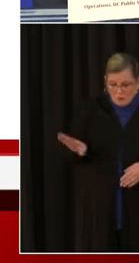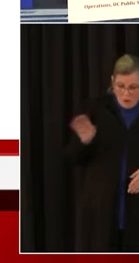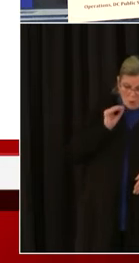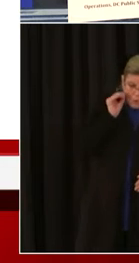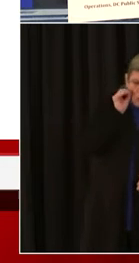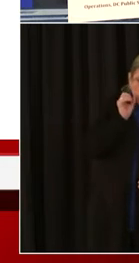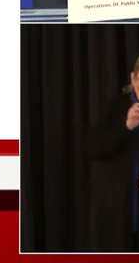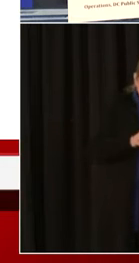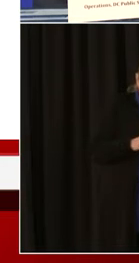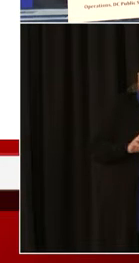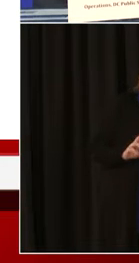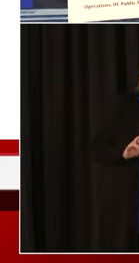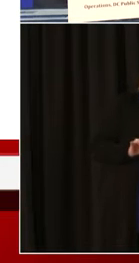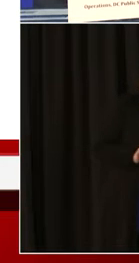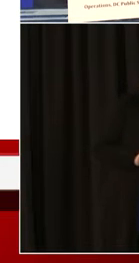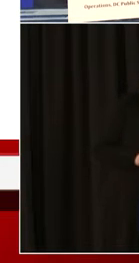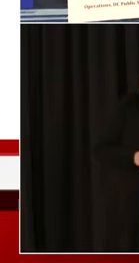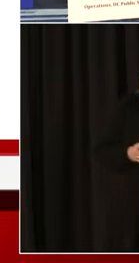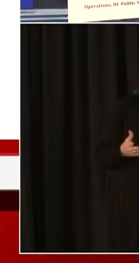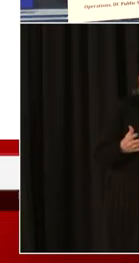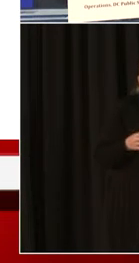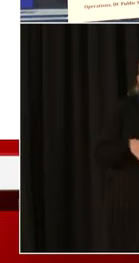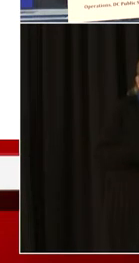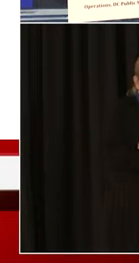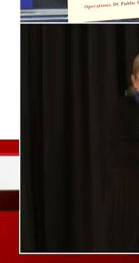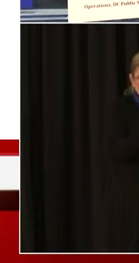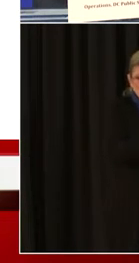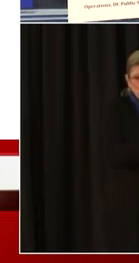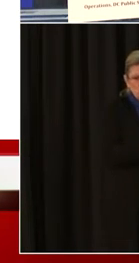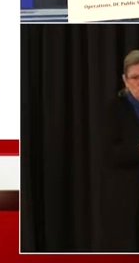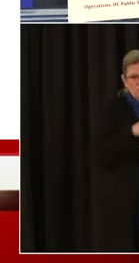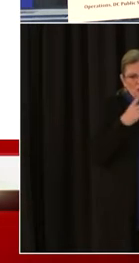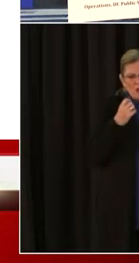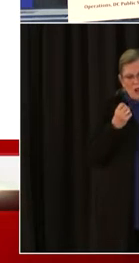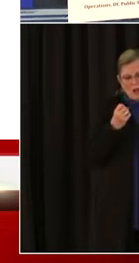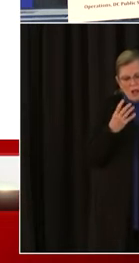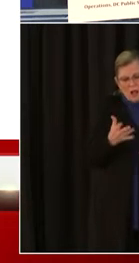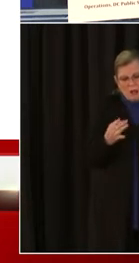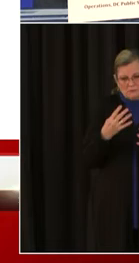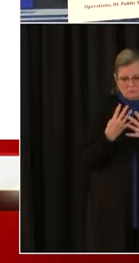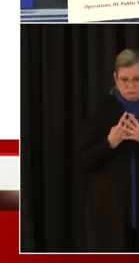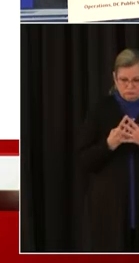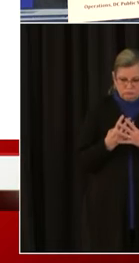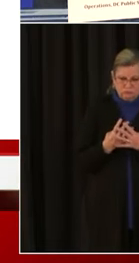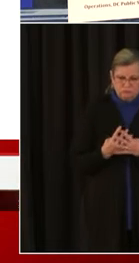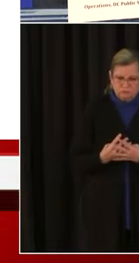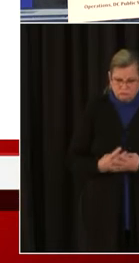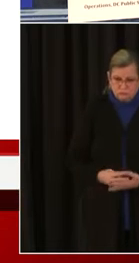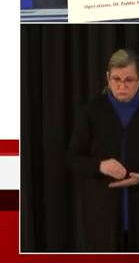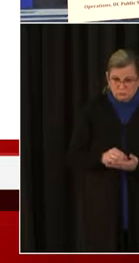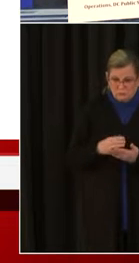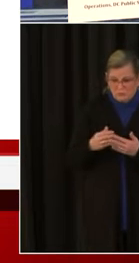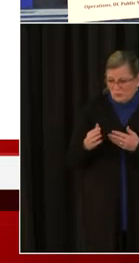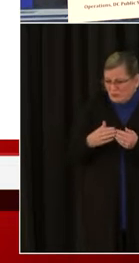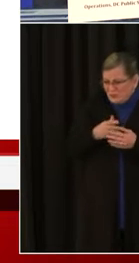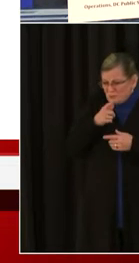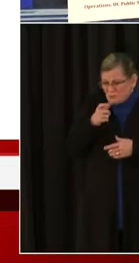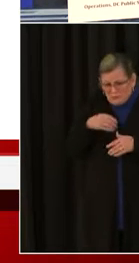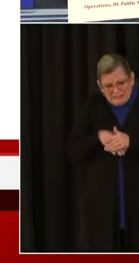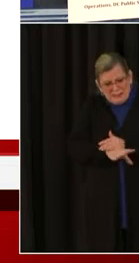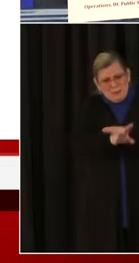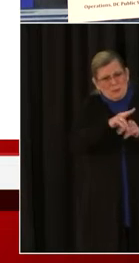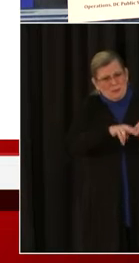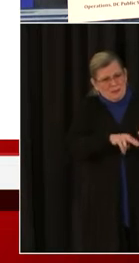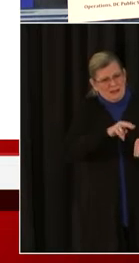Dr. Elliott will share more or knows more, but we're doing a whole lot in terms of screening. I mentioned the screening steps to get into the building, but we're evaluating on a